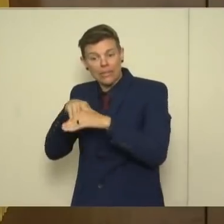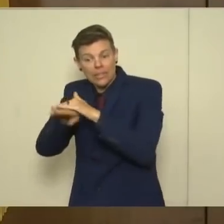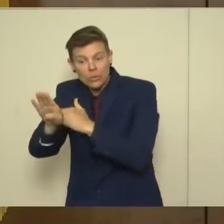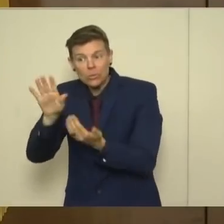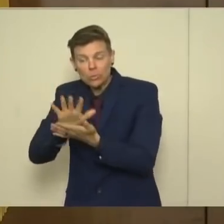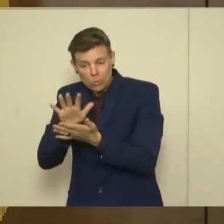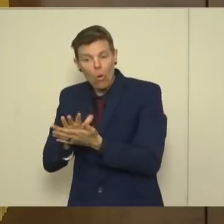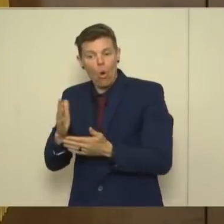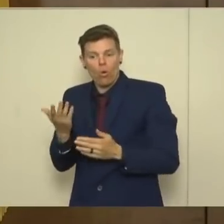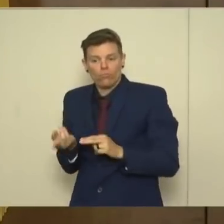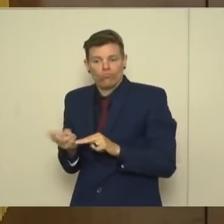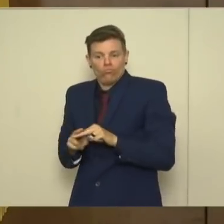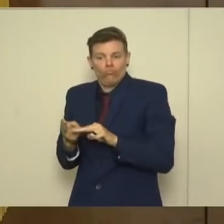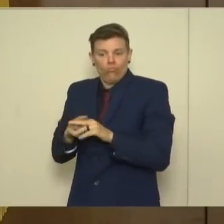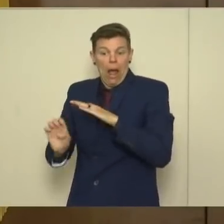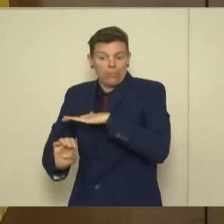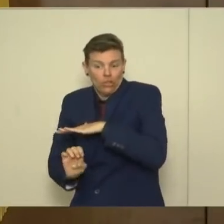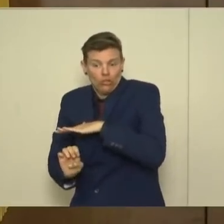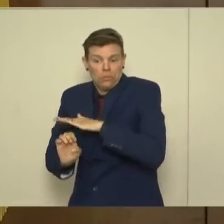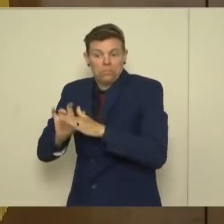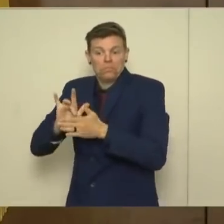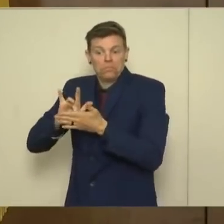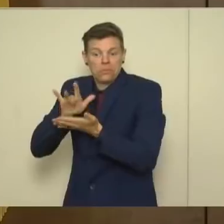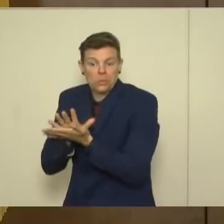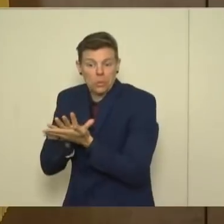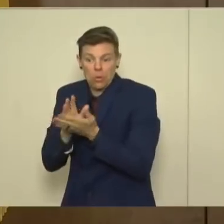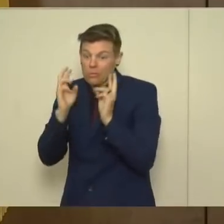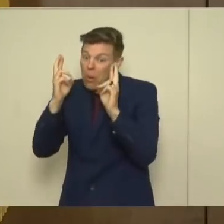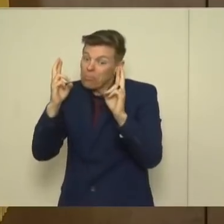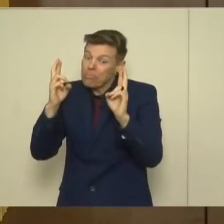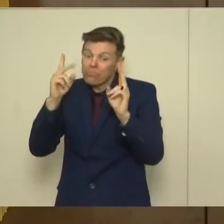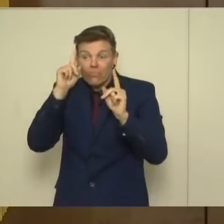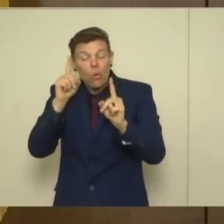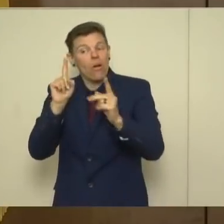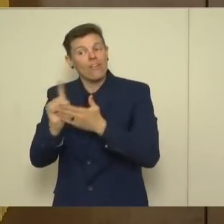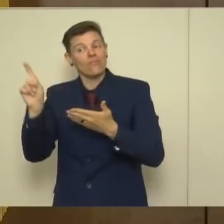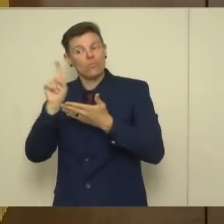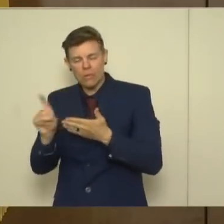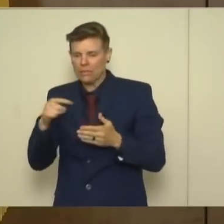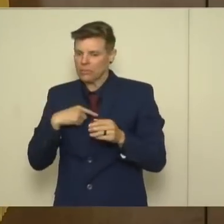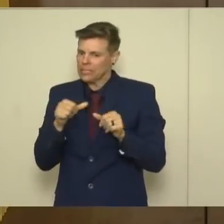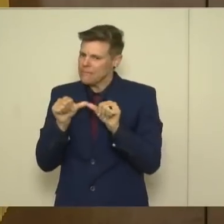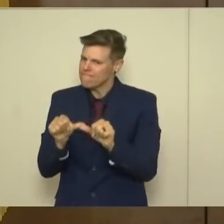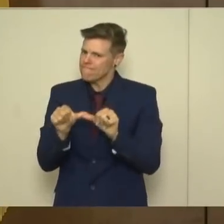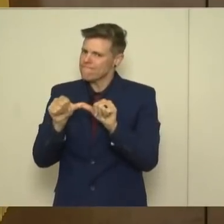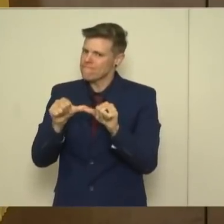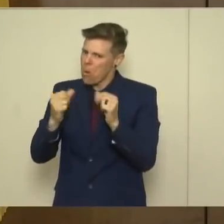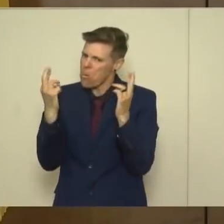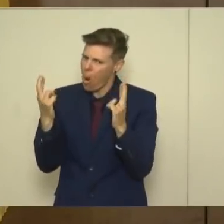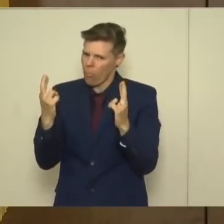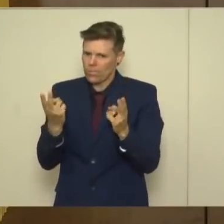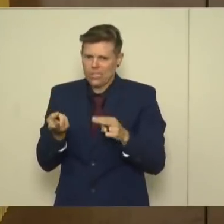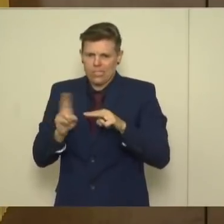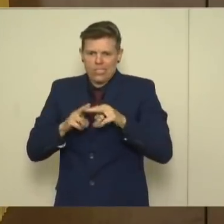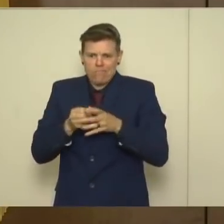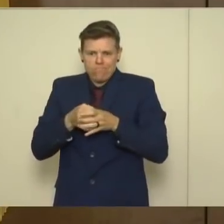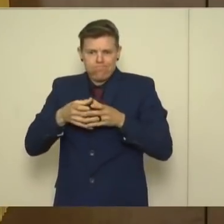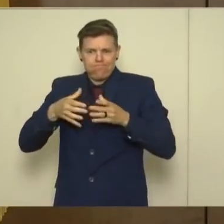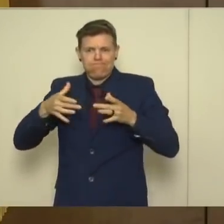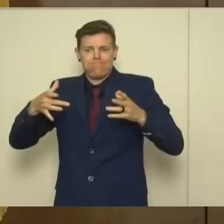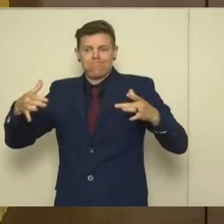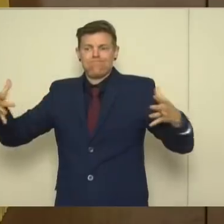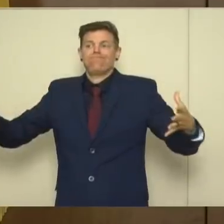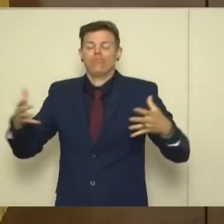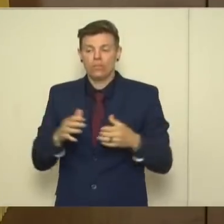isn't to just end here. The goal is to start here and keep building successfully so that in the next several